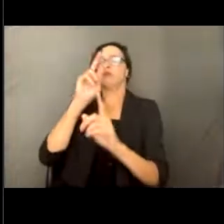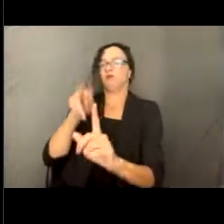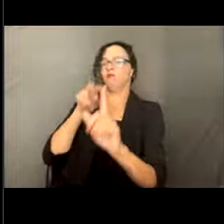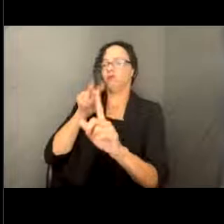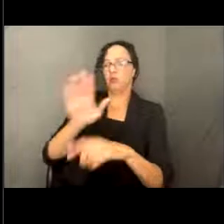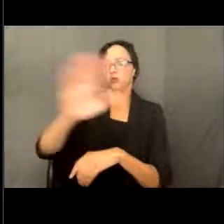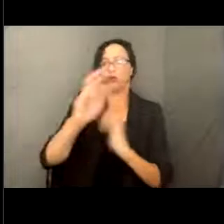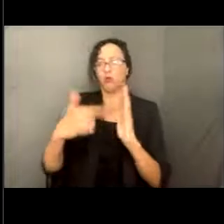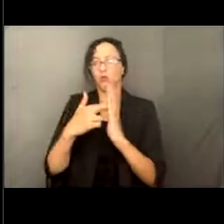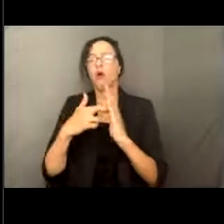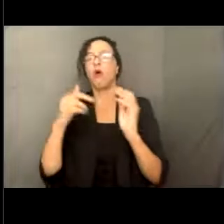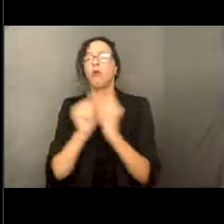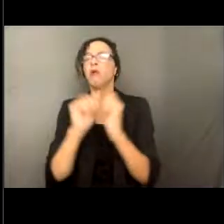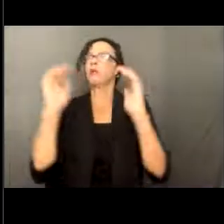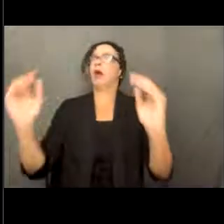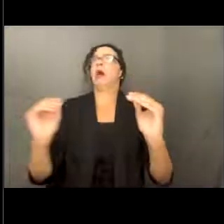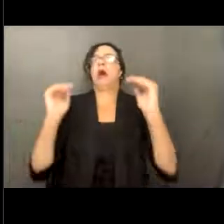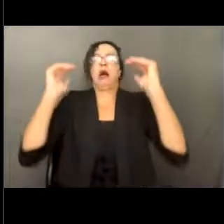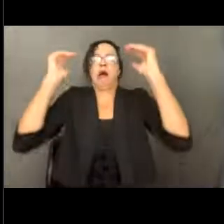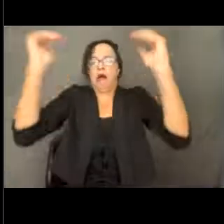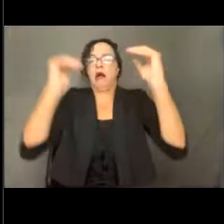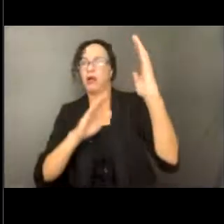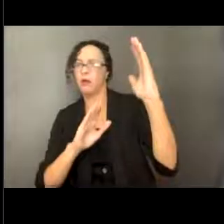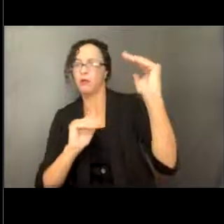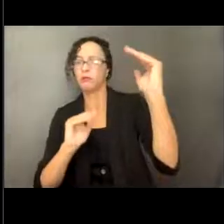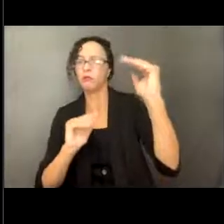hope that we may,